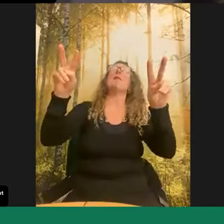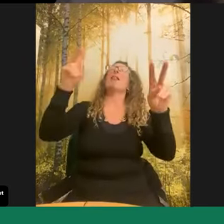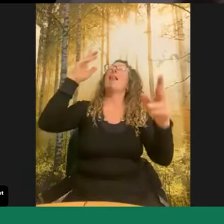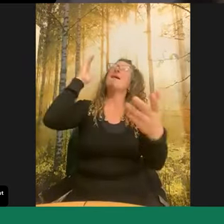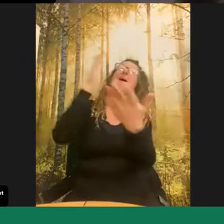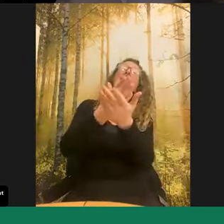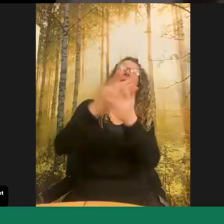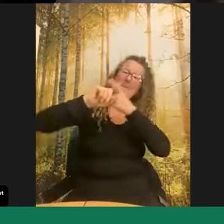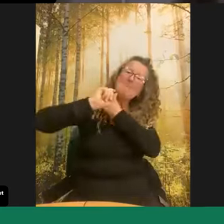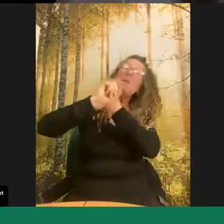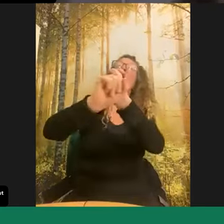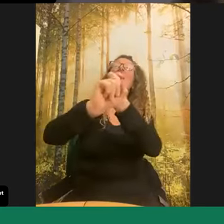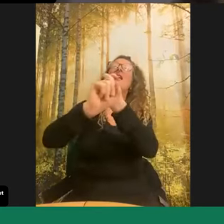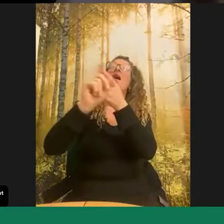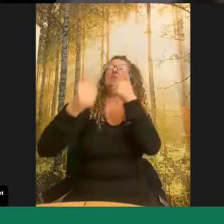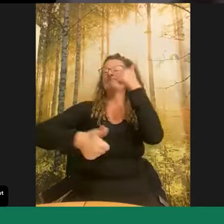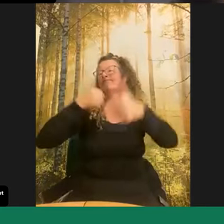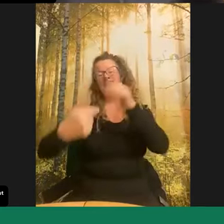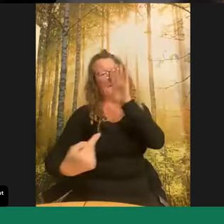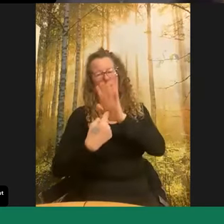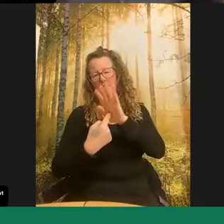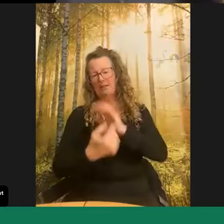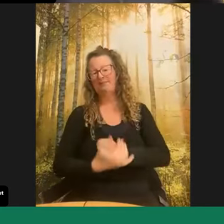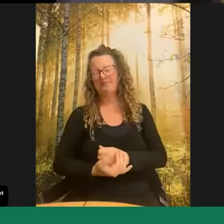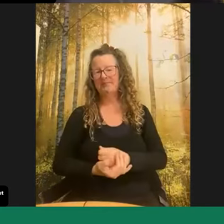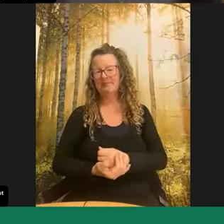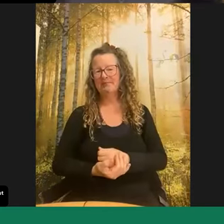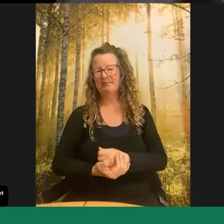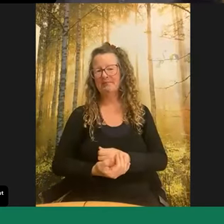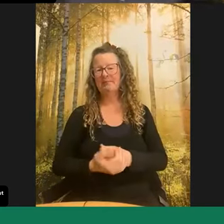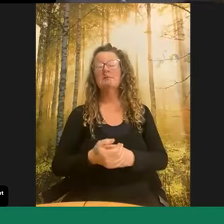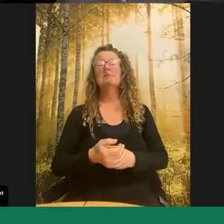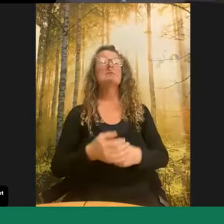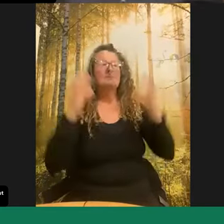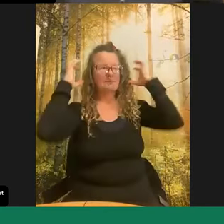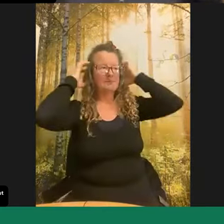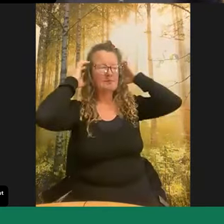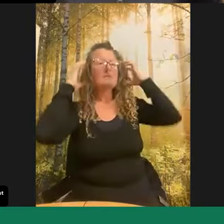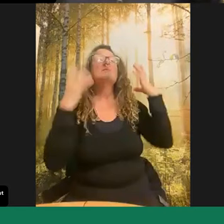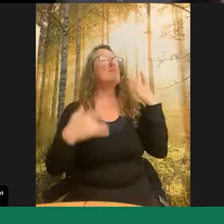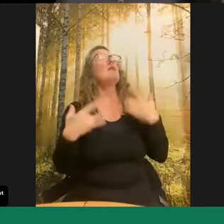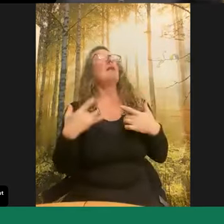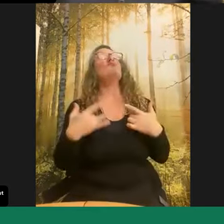know? So I think that's important. And we're in this really interesting time, I think, where